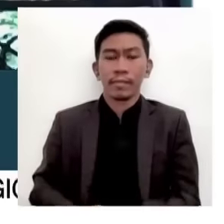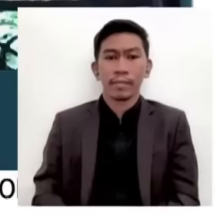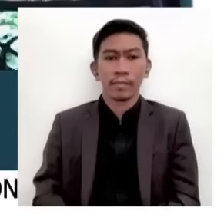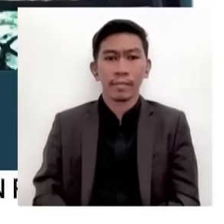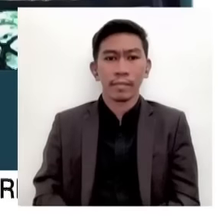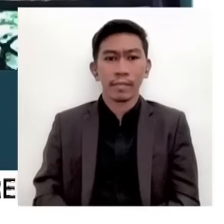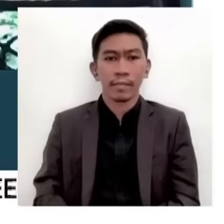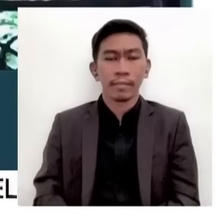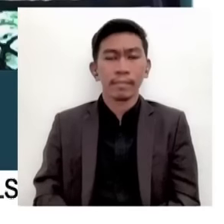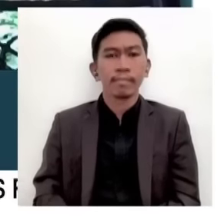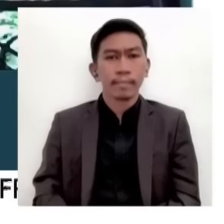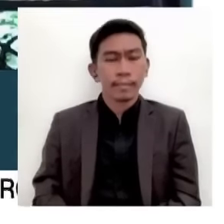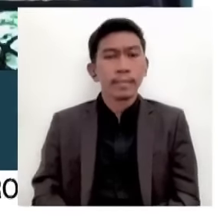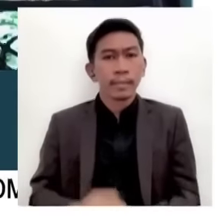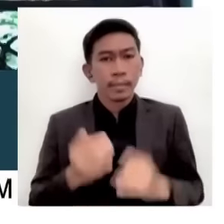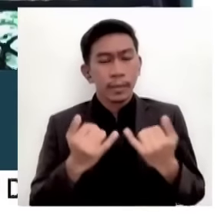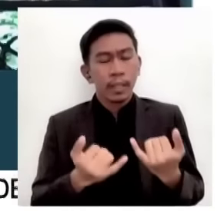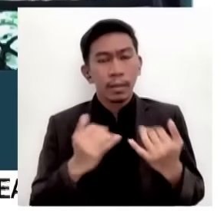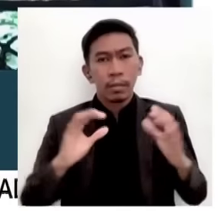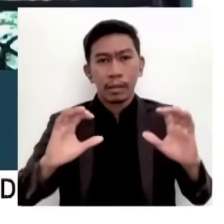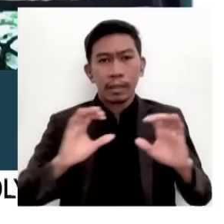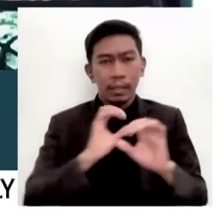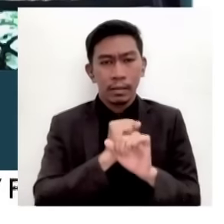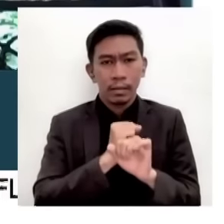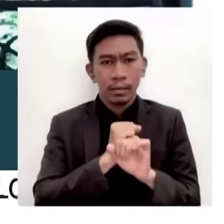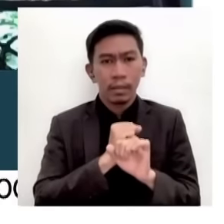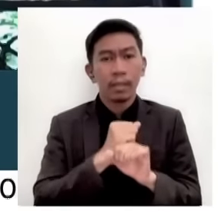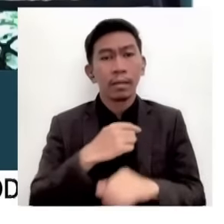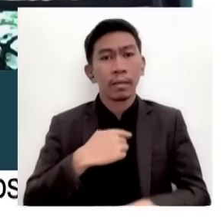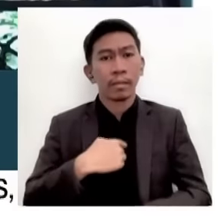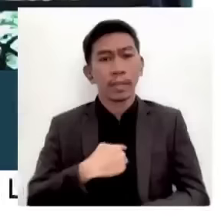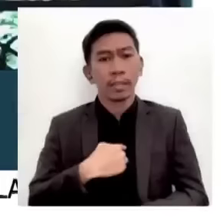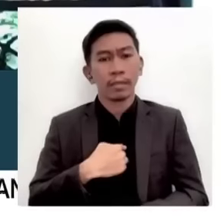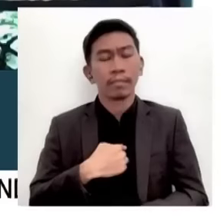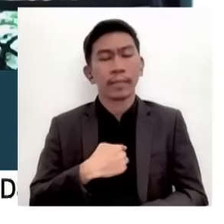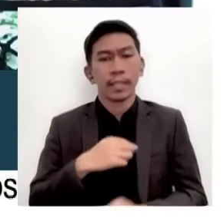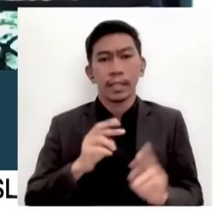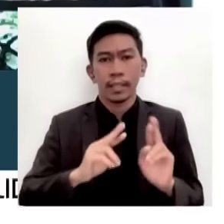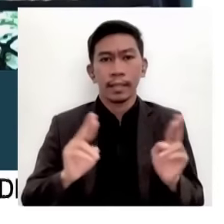simply put, Carmina, I am ready to face any